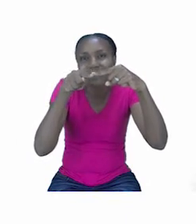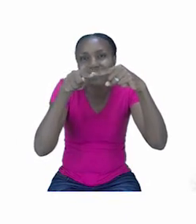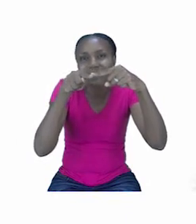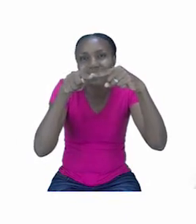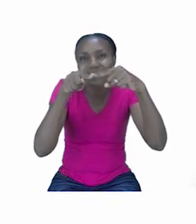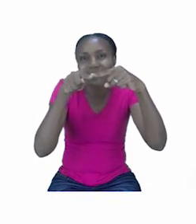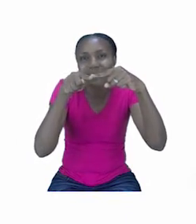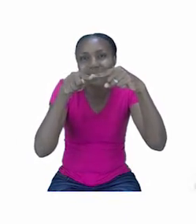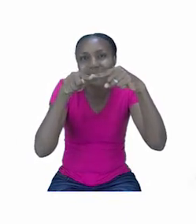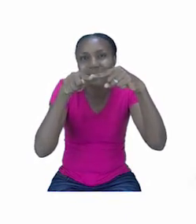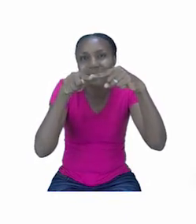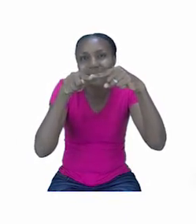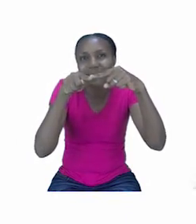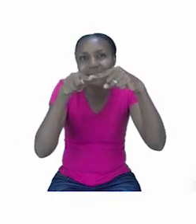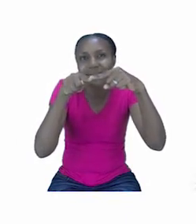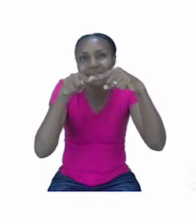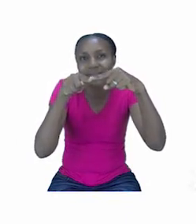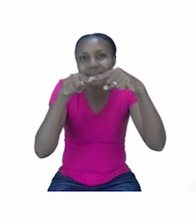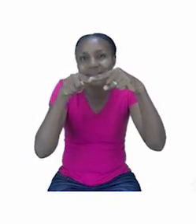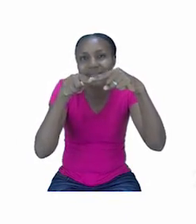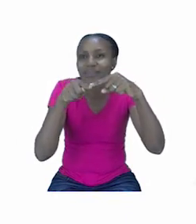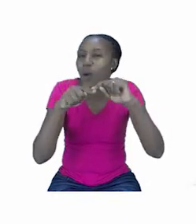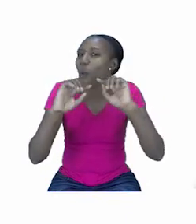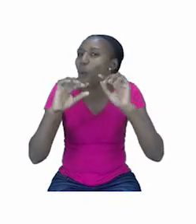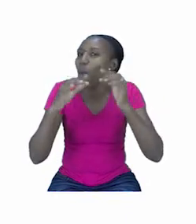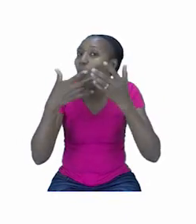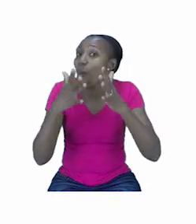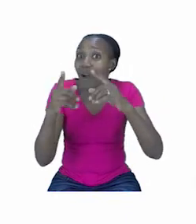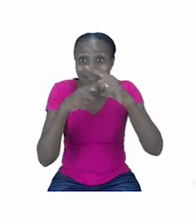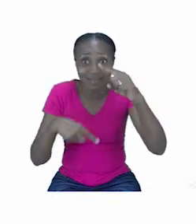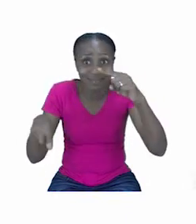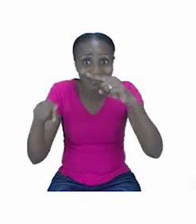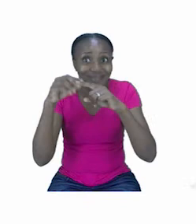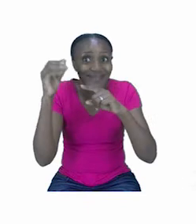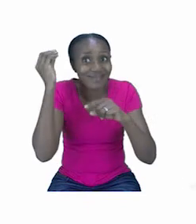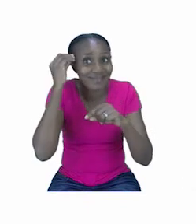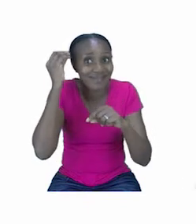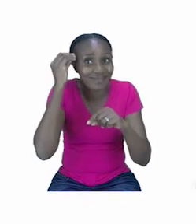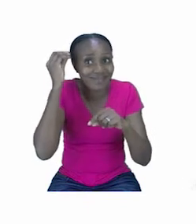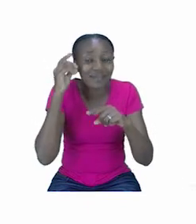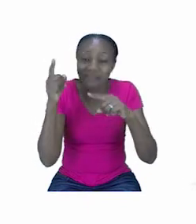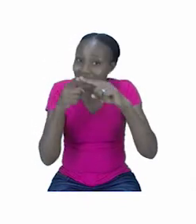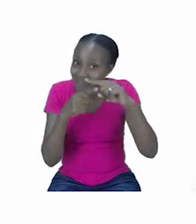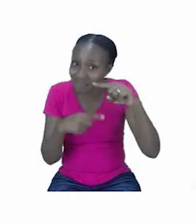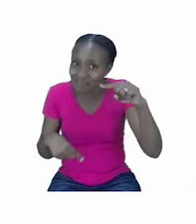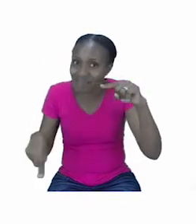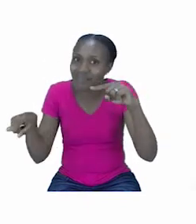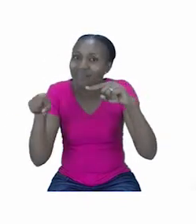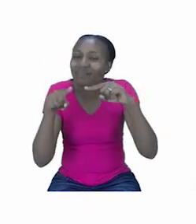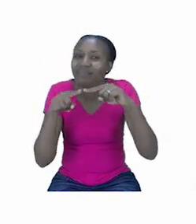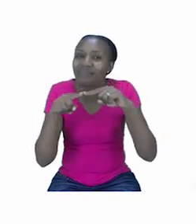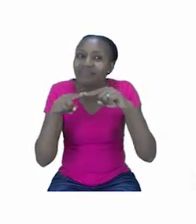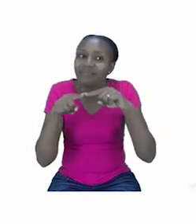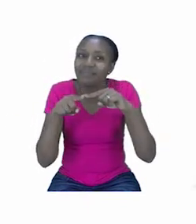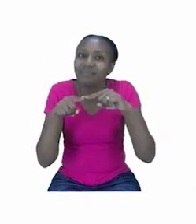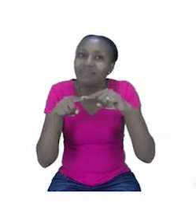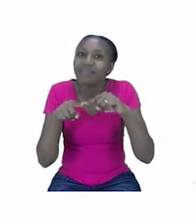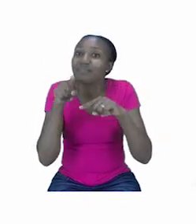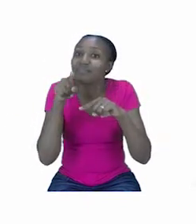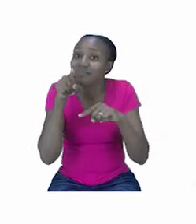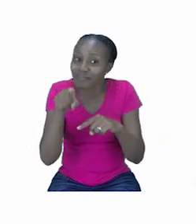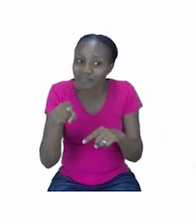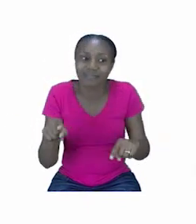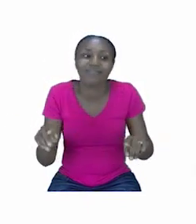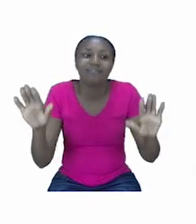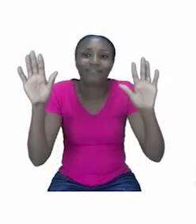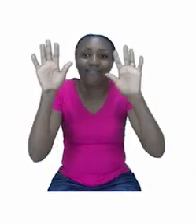circle. Well done, boys and girls. It is the circle. You are going to color